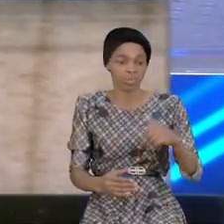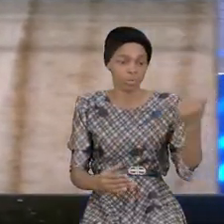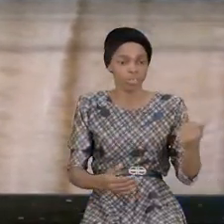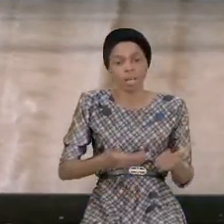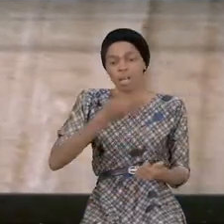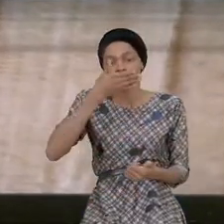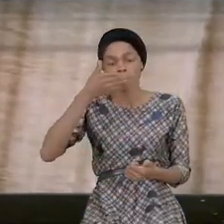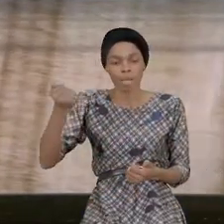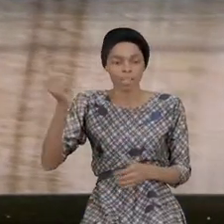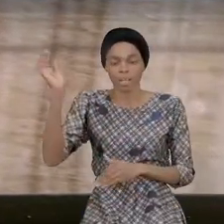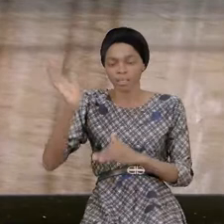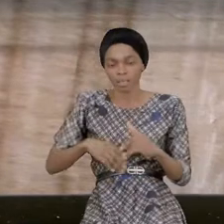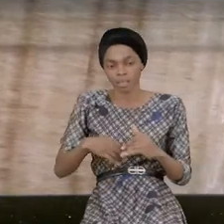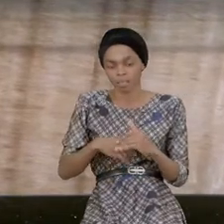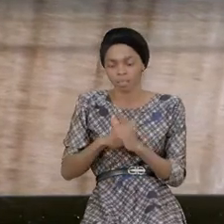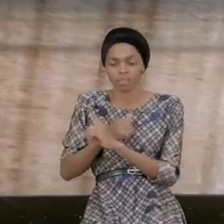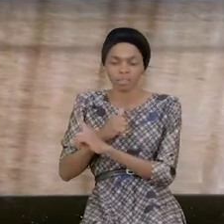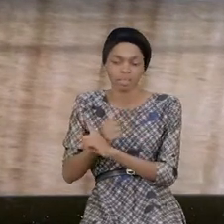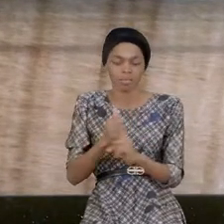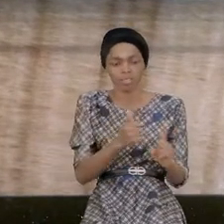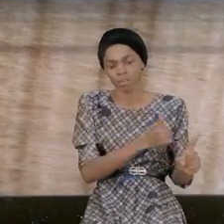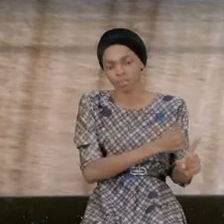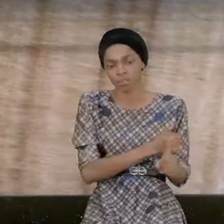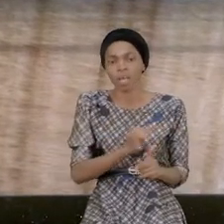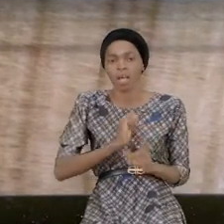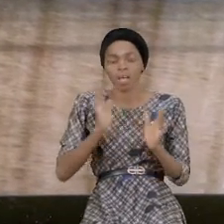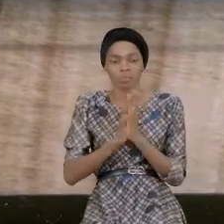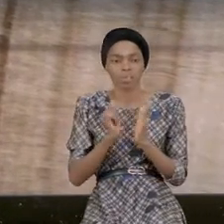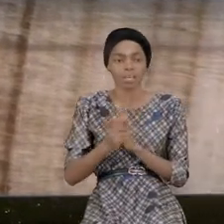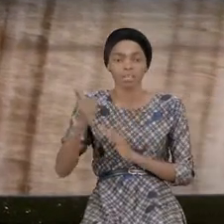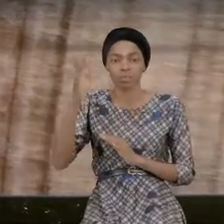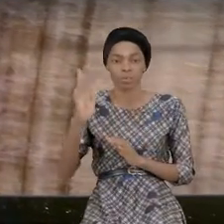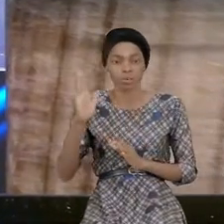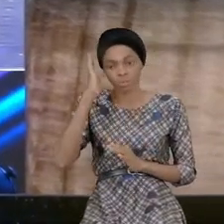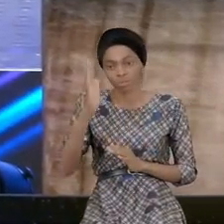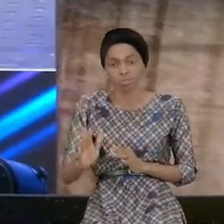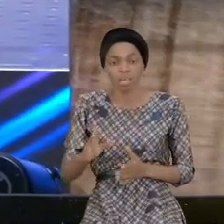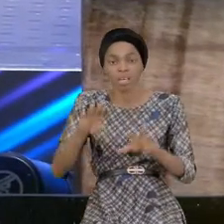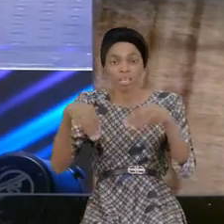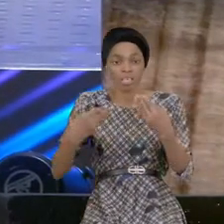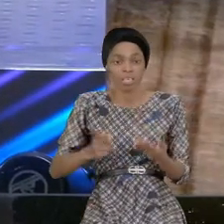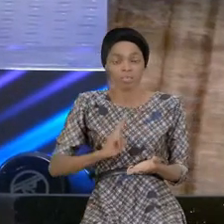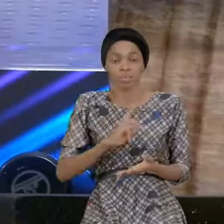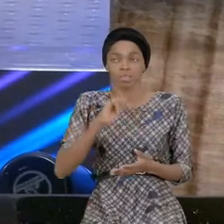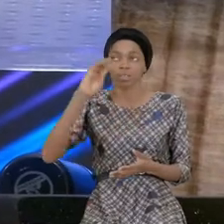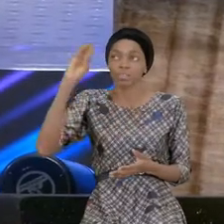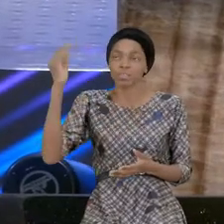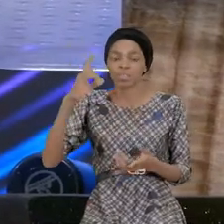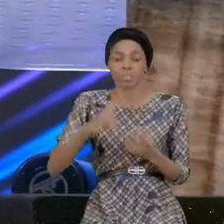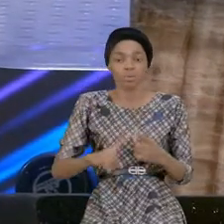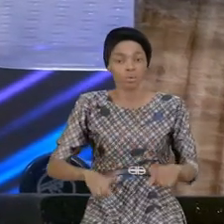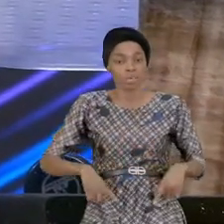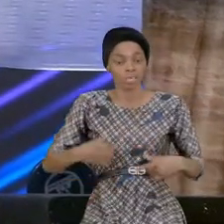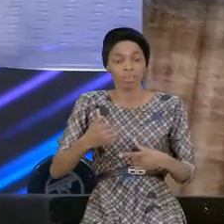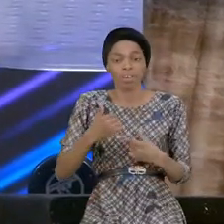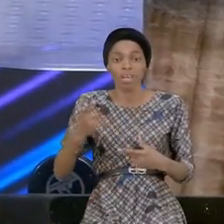than themselves. I pray God will give us the grace to live the life